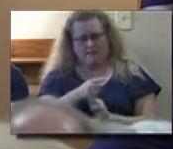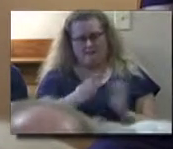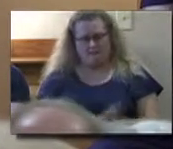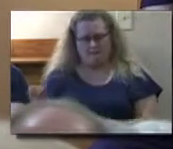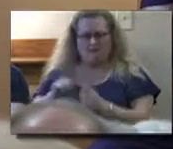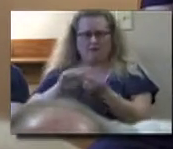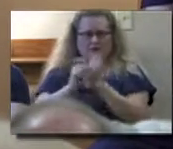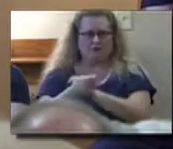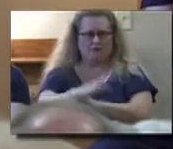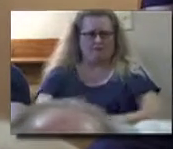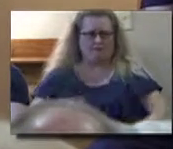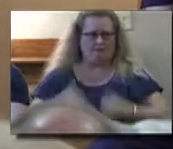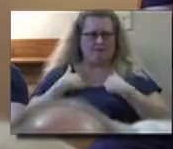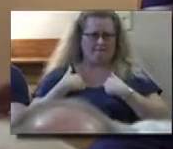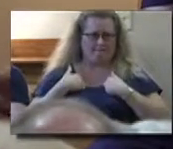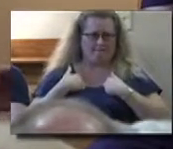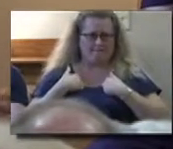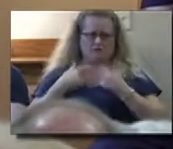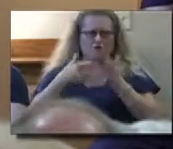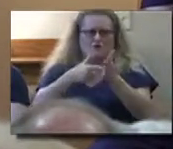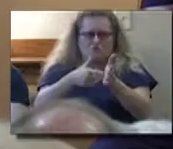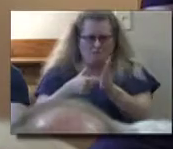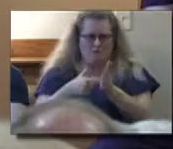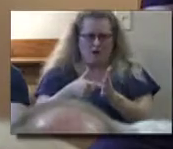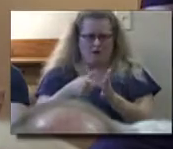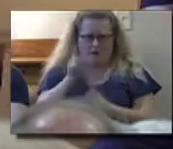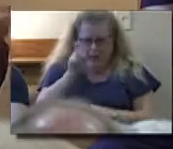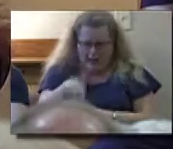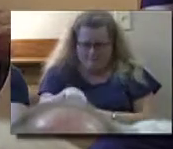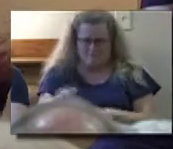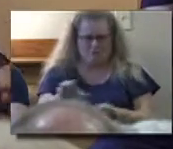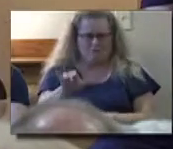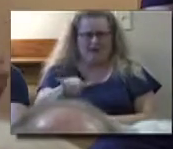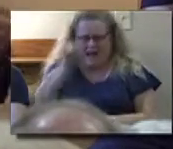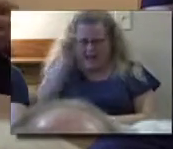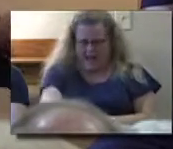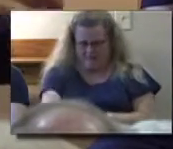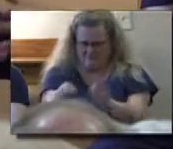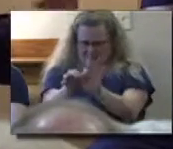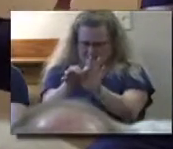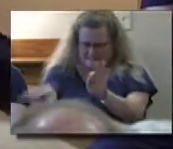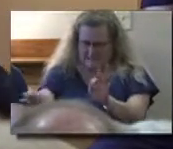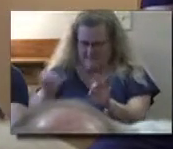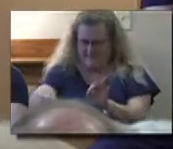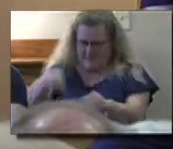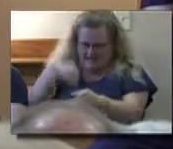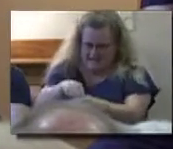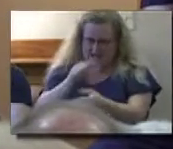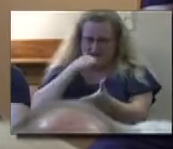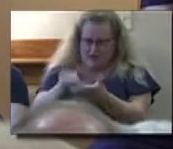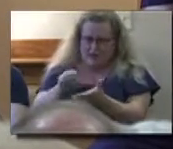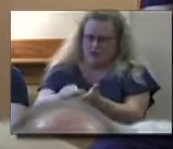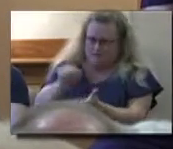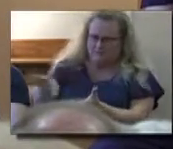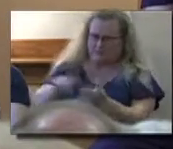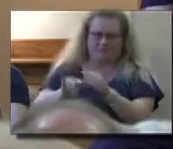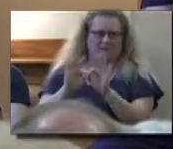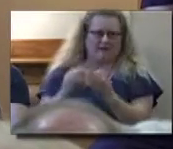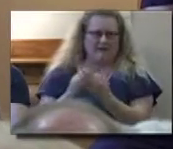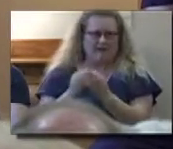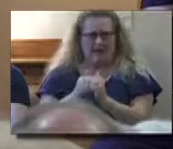lives. That's required. They have to make that statement. How are they going to make things